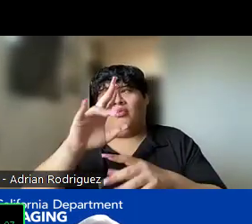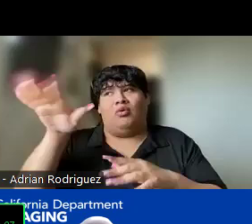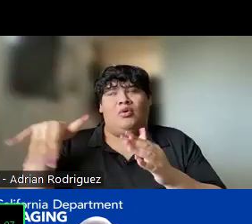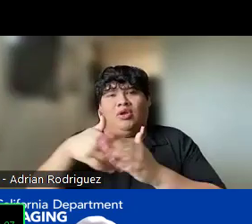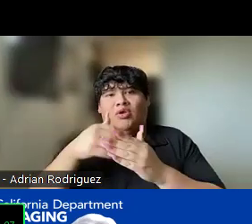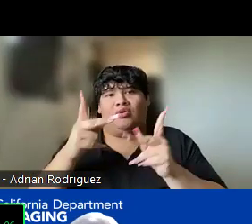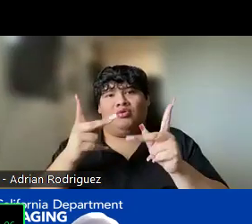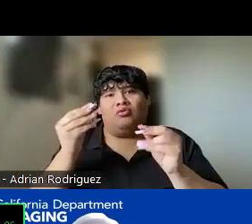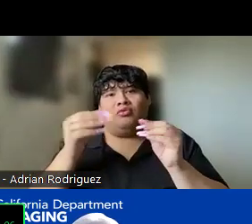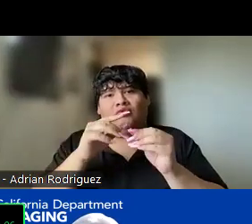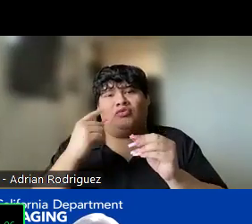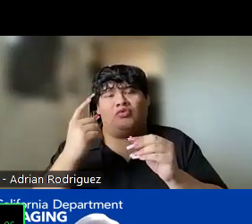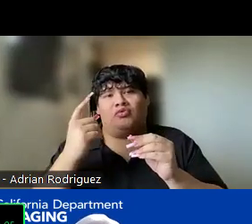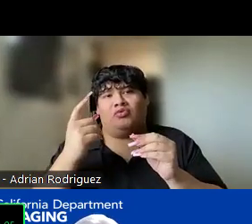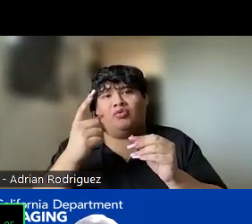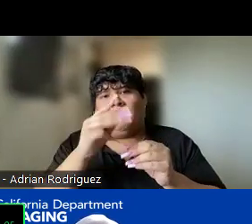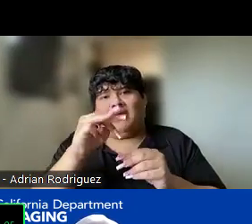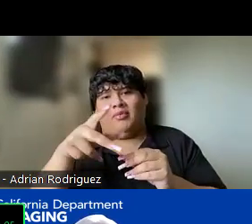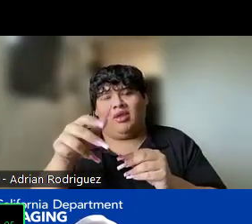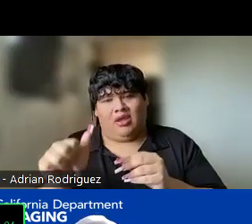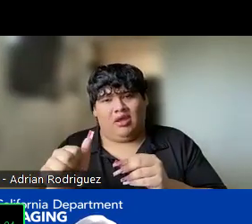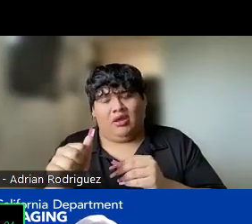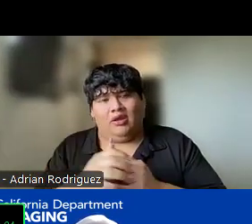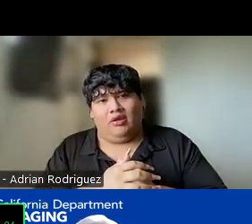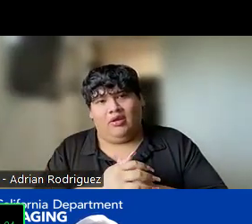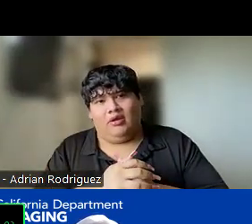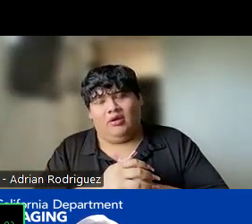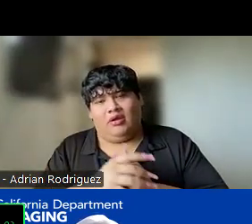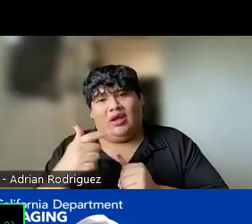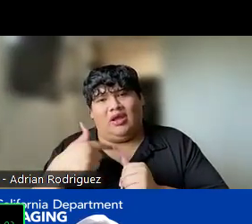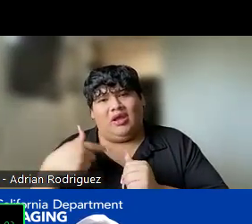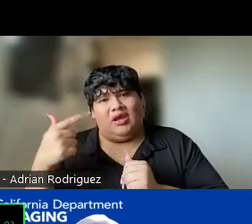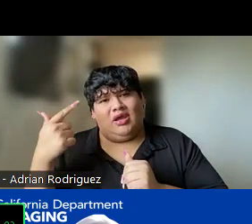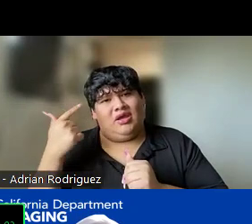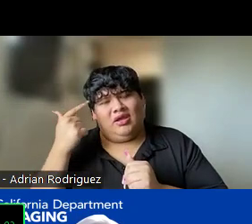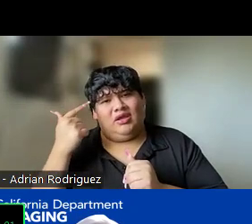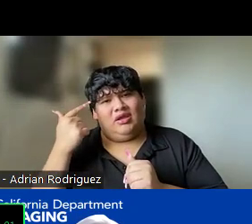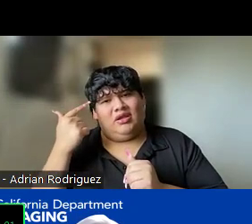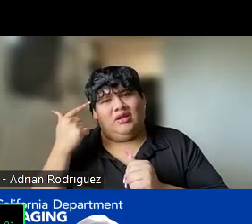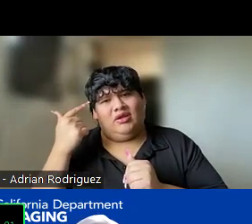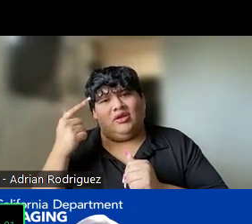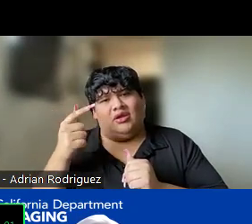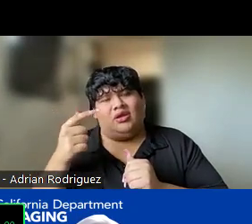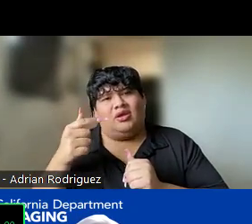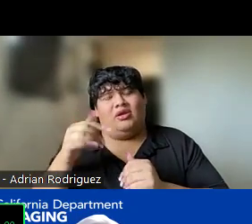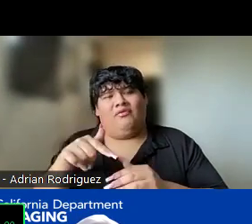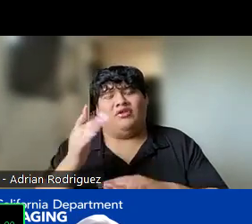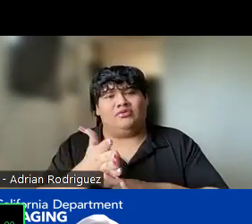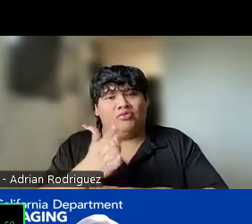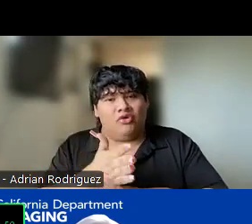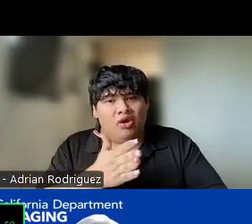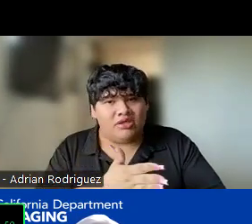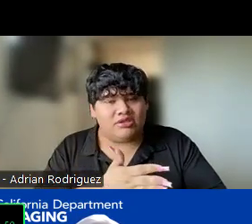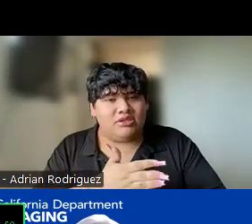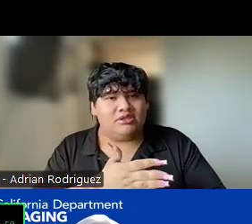public information about the MPA. I think that in terms of a process,